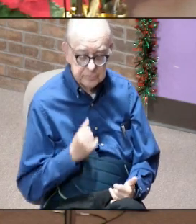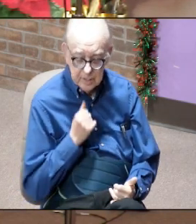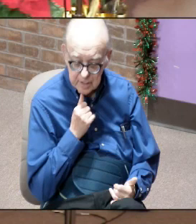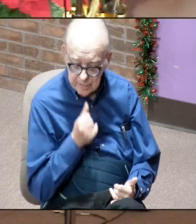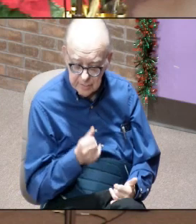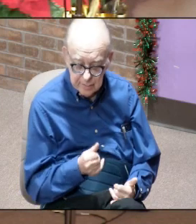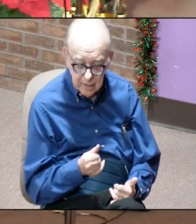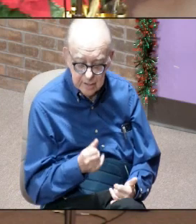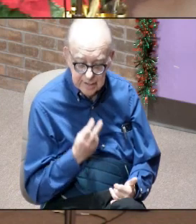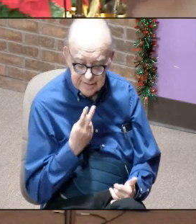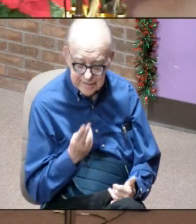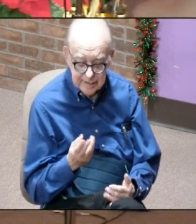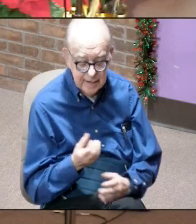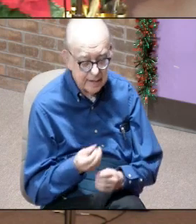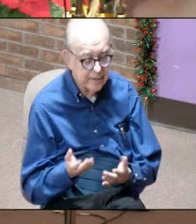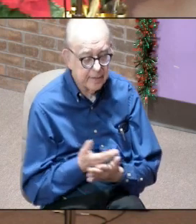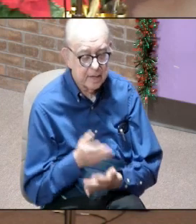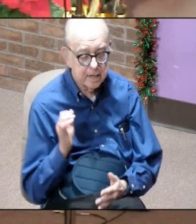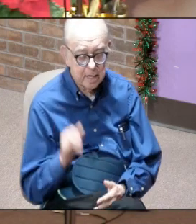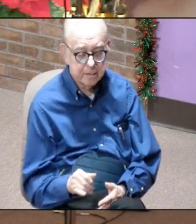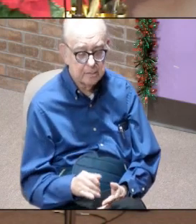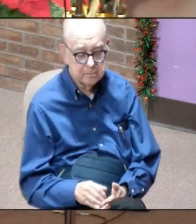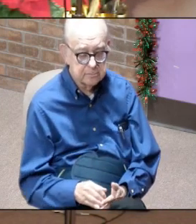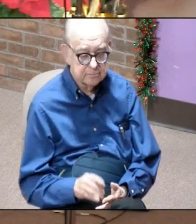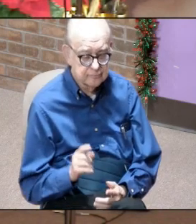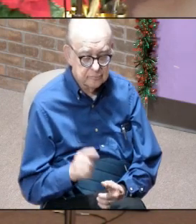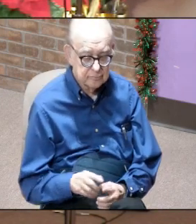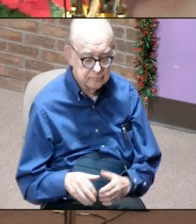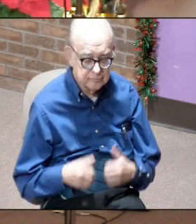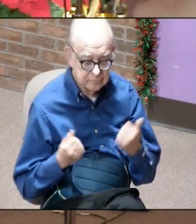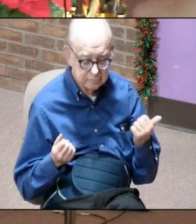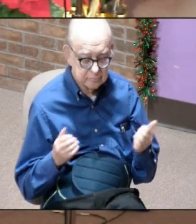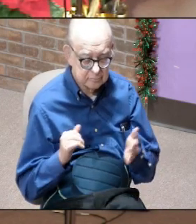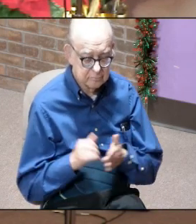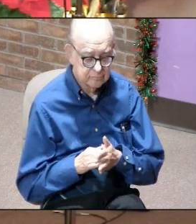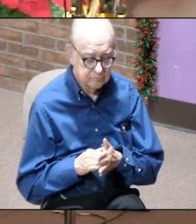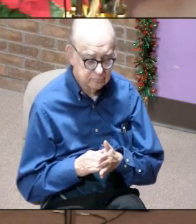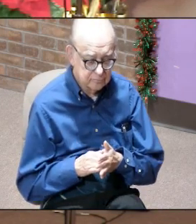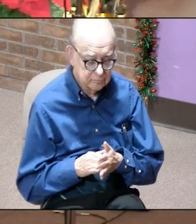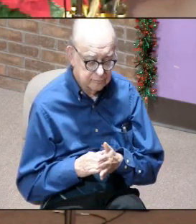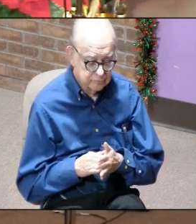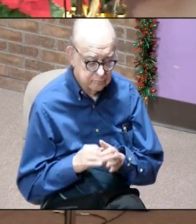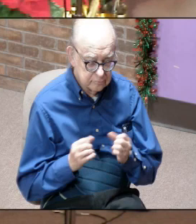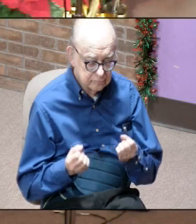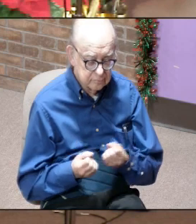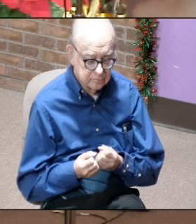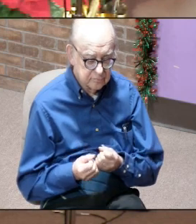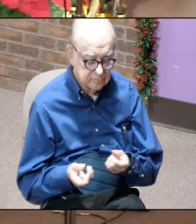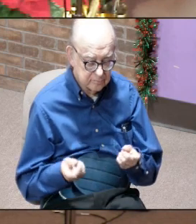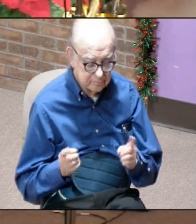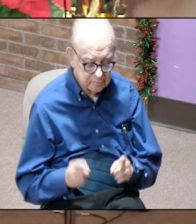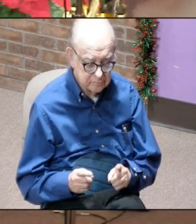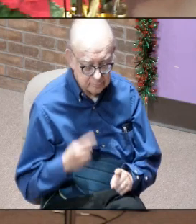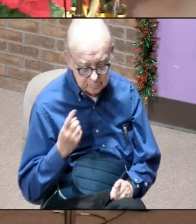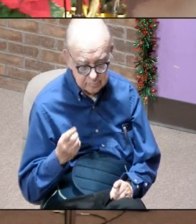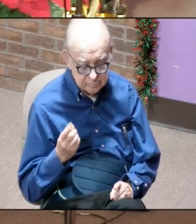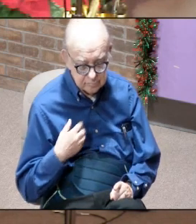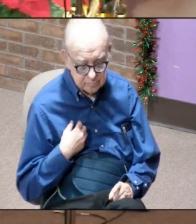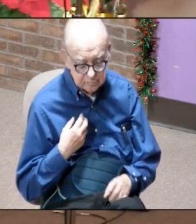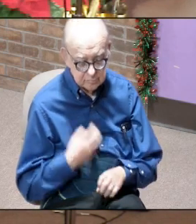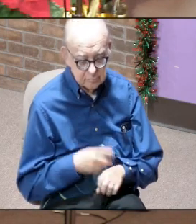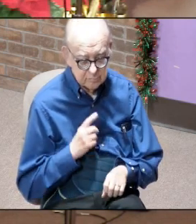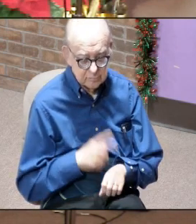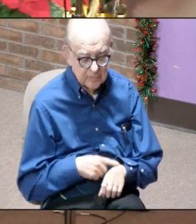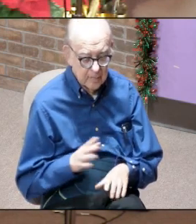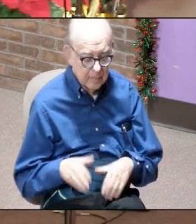seen nothing yet. To live in that society that's going on, you think you have a hard time